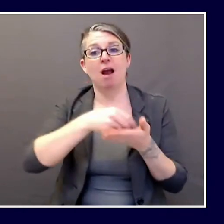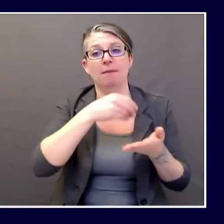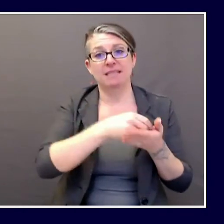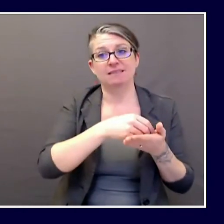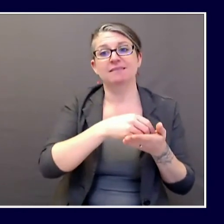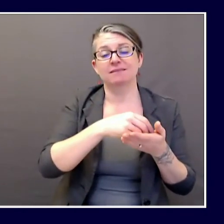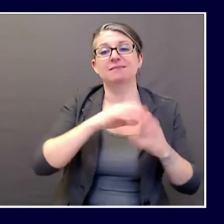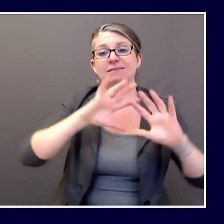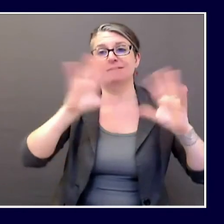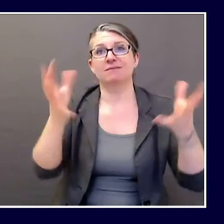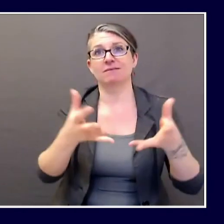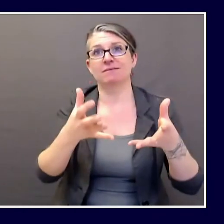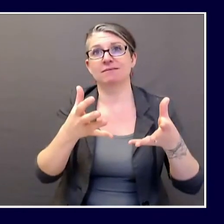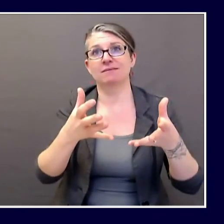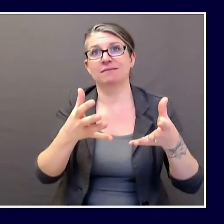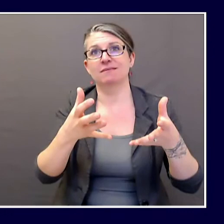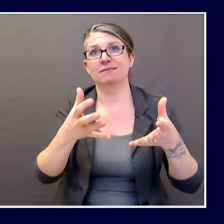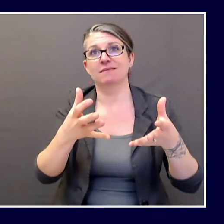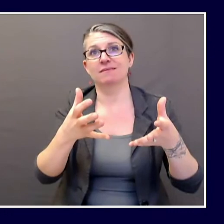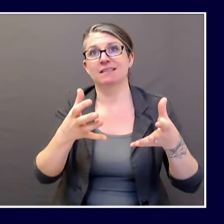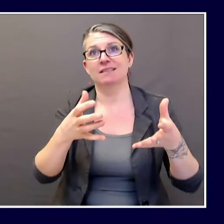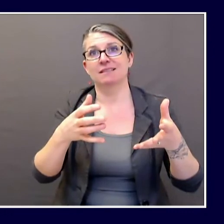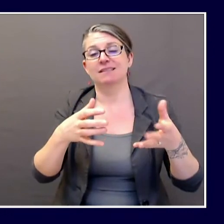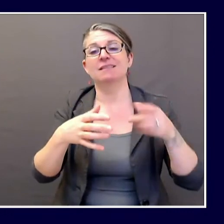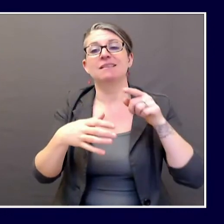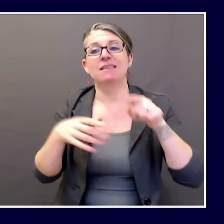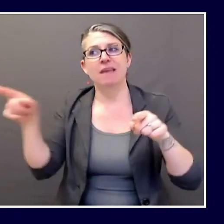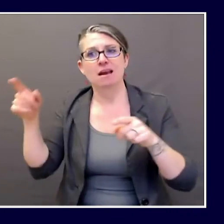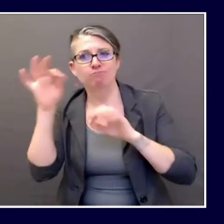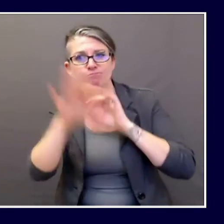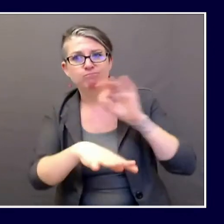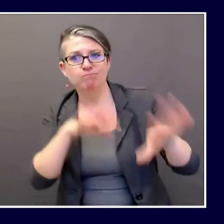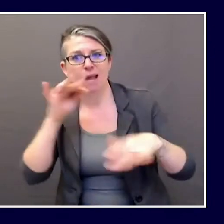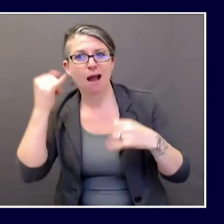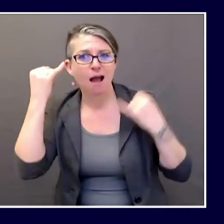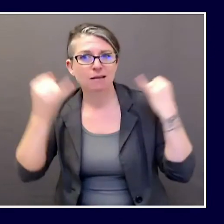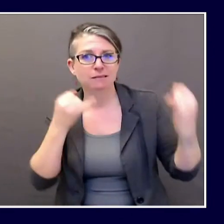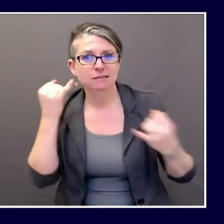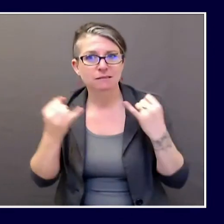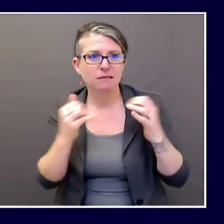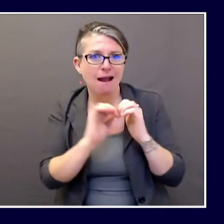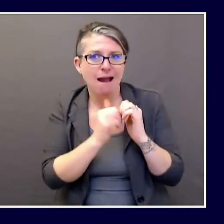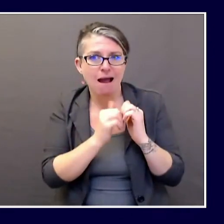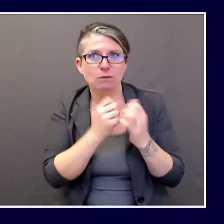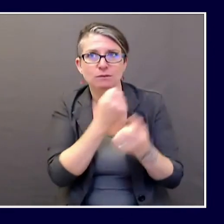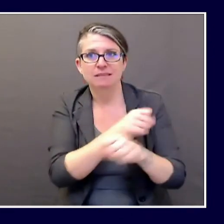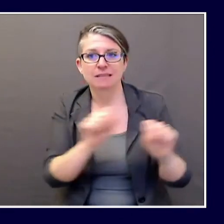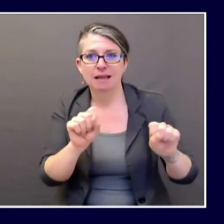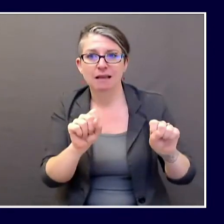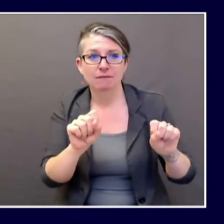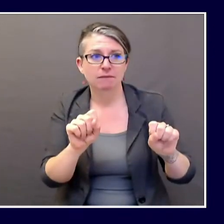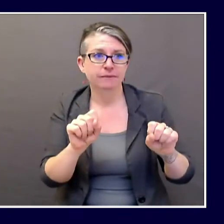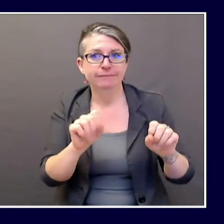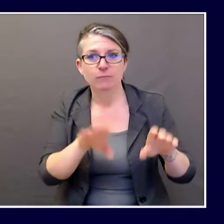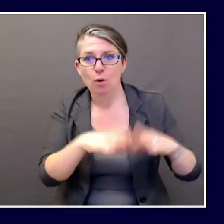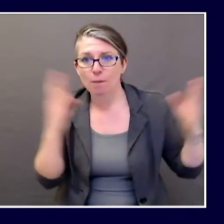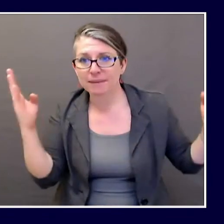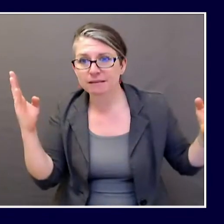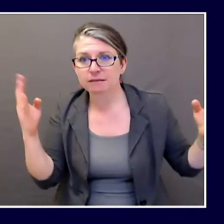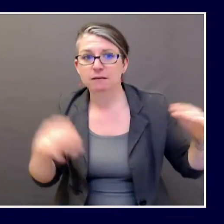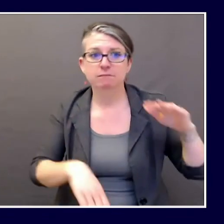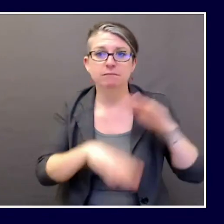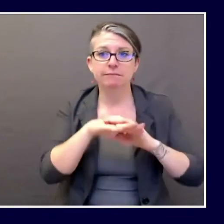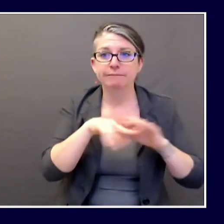May? So as of right now, well, so let me rewind. Patrick, as your question